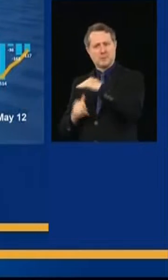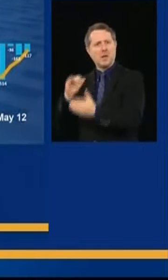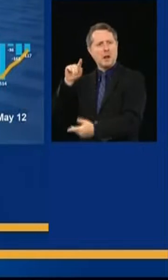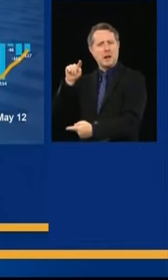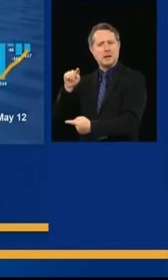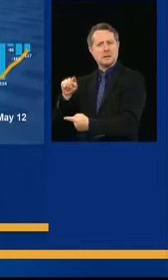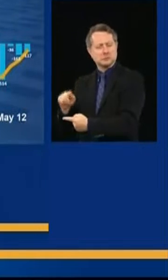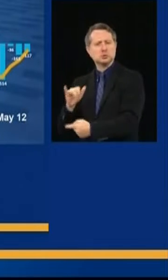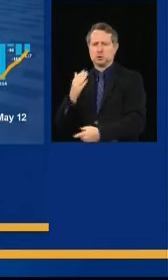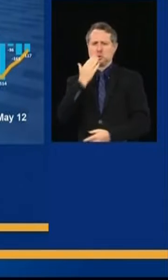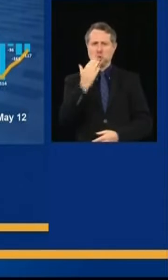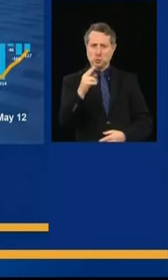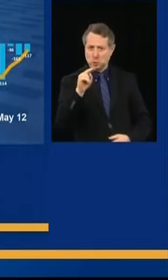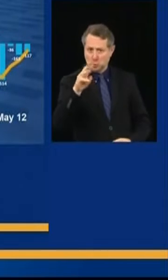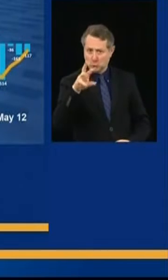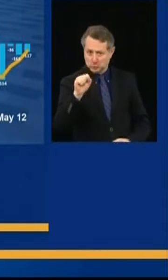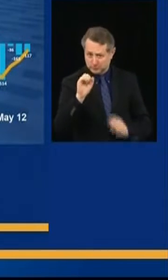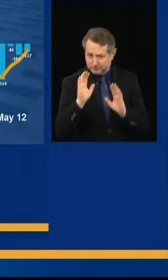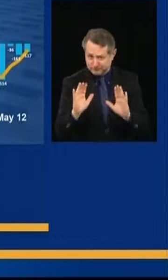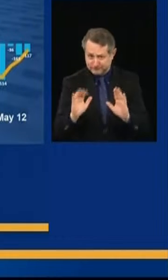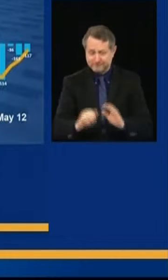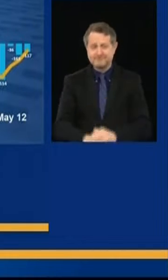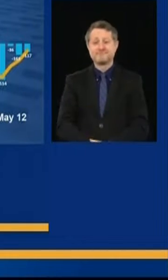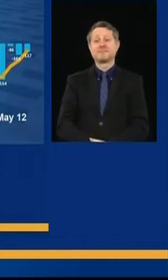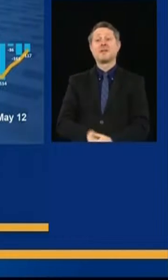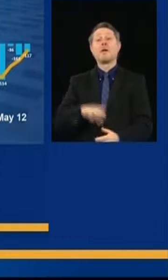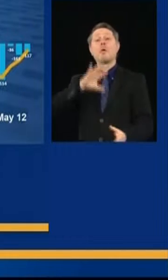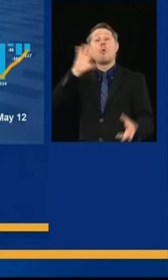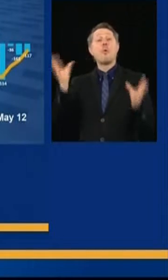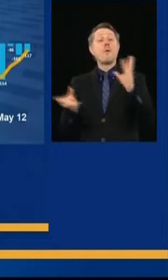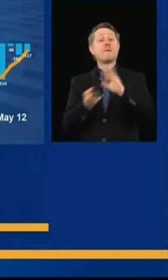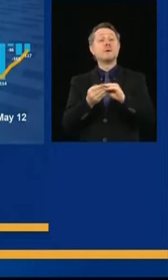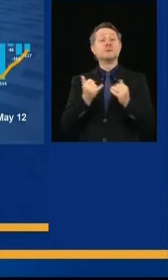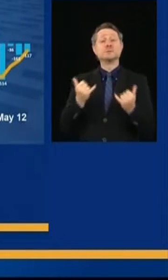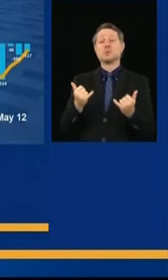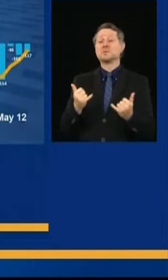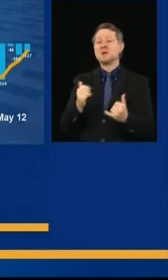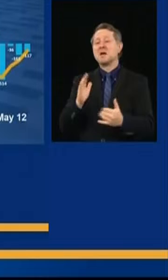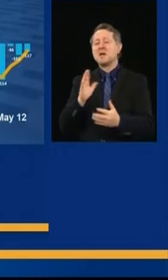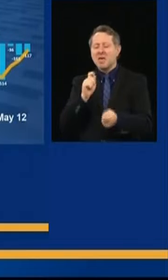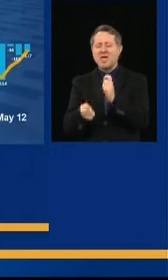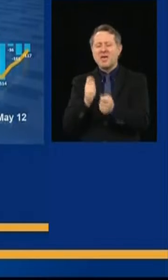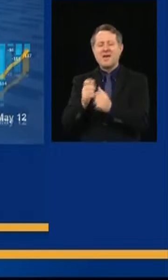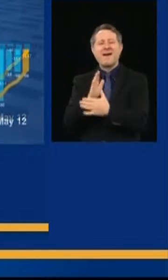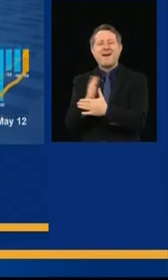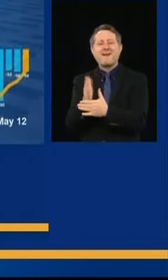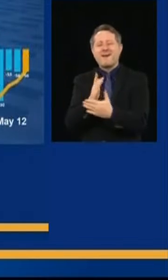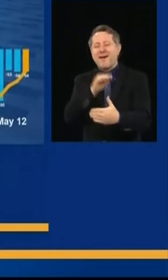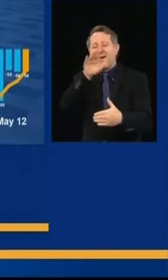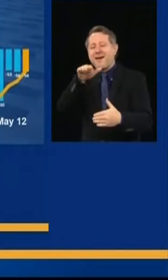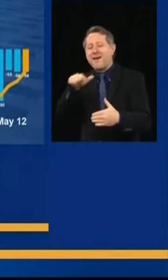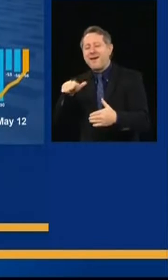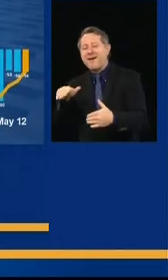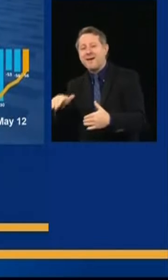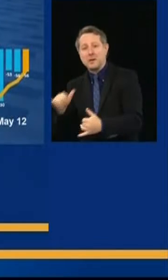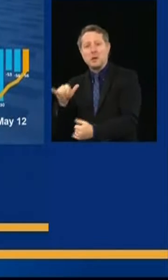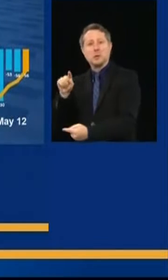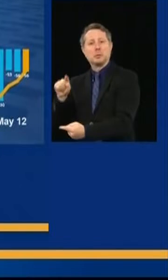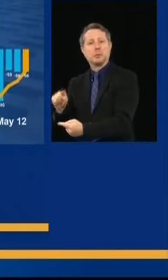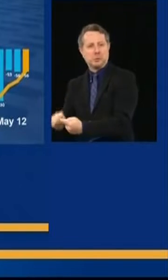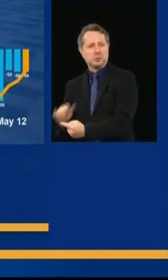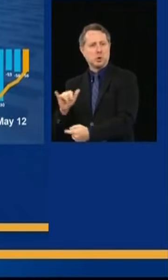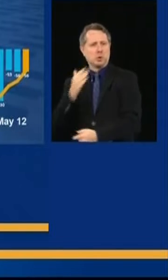news. The rolling total of the number of hospitalizations has been down, and that's good